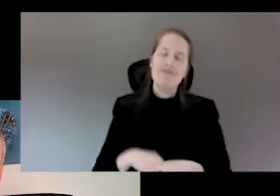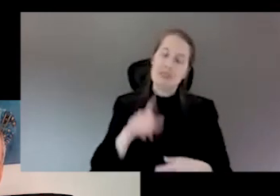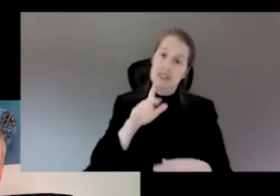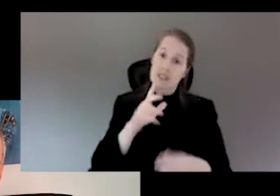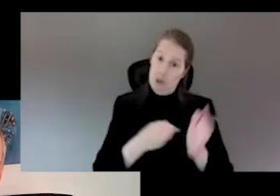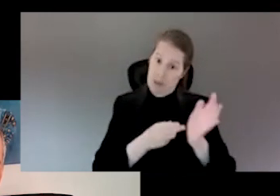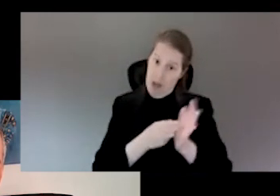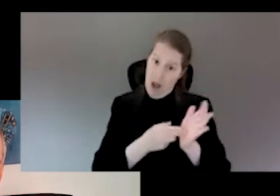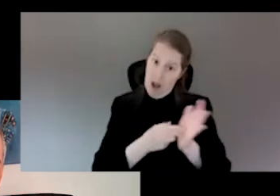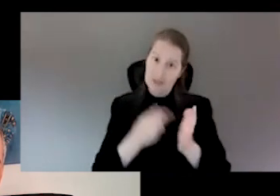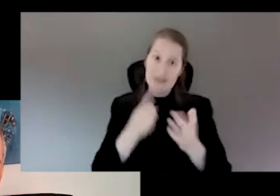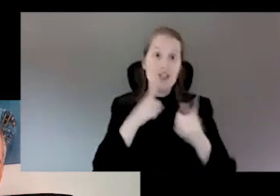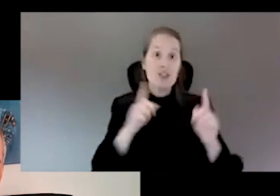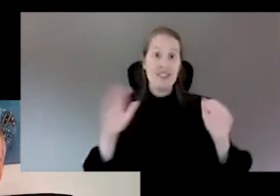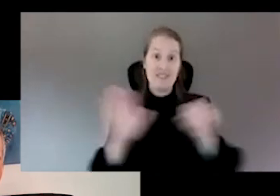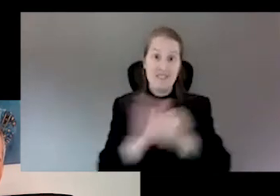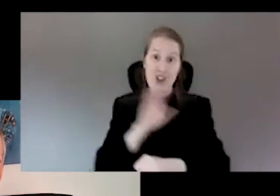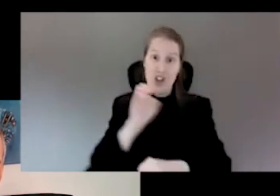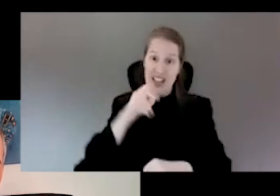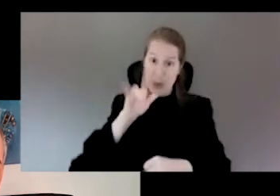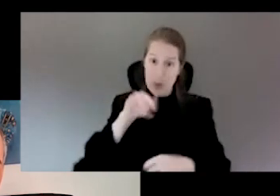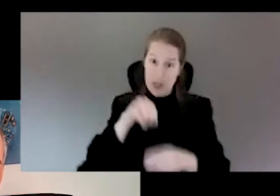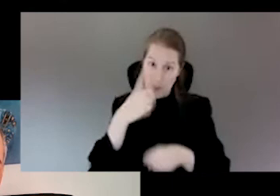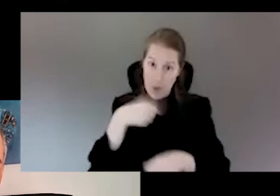achieve equity in a year is quite